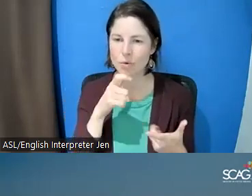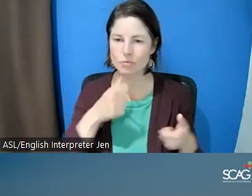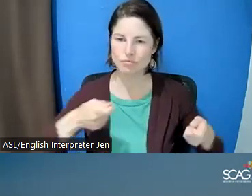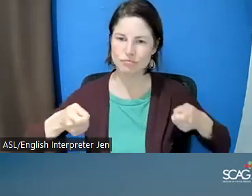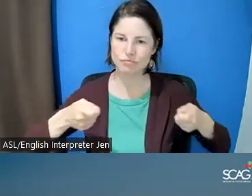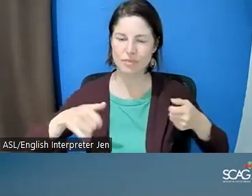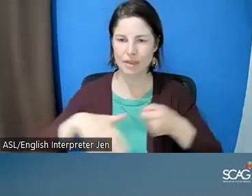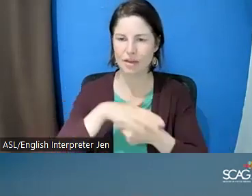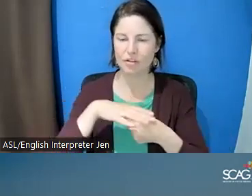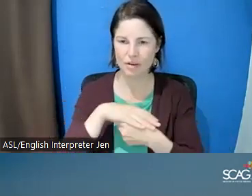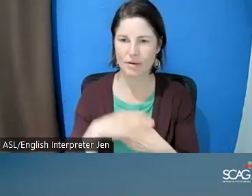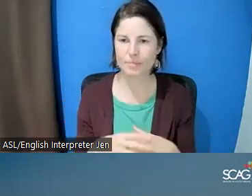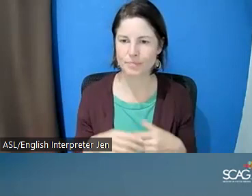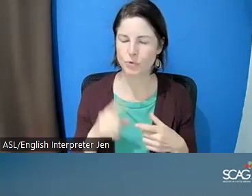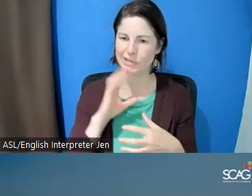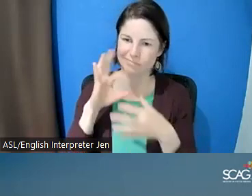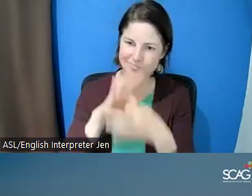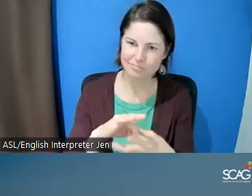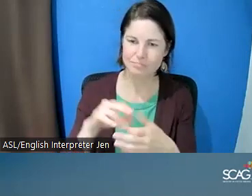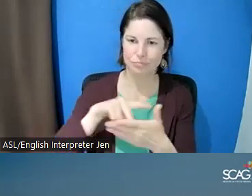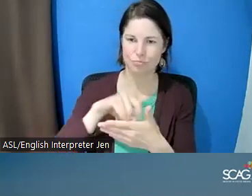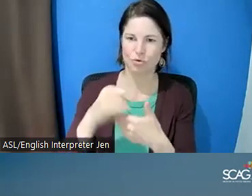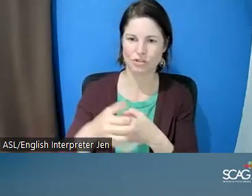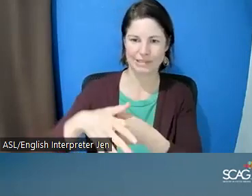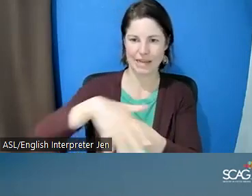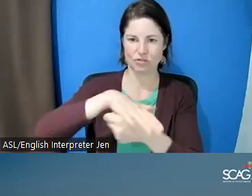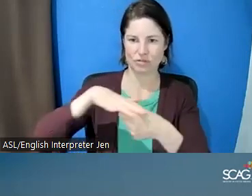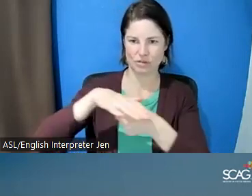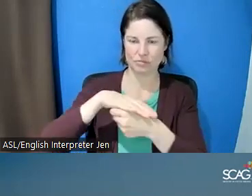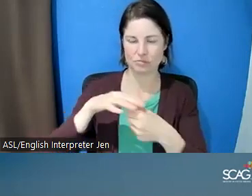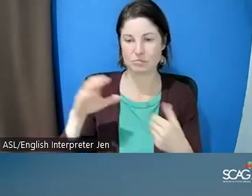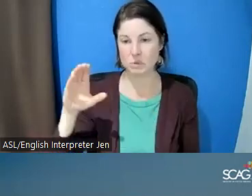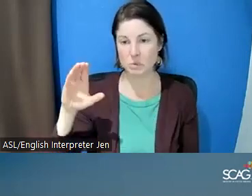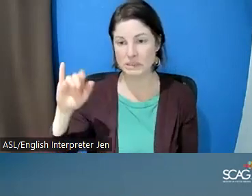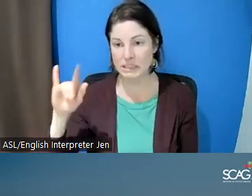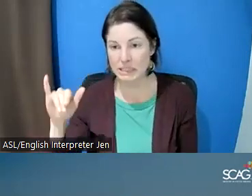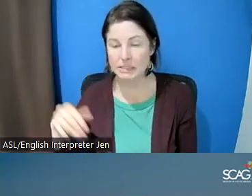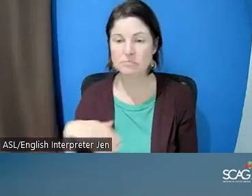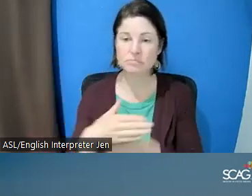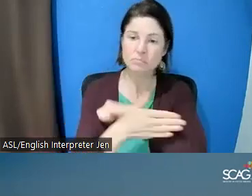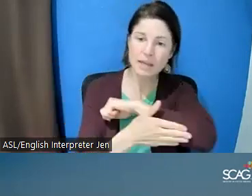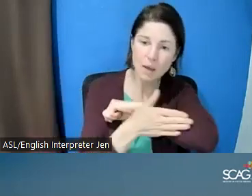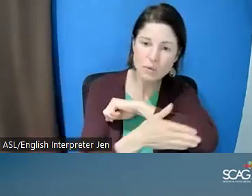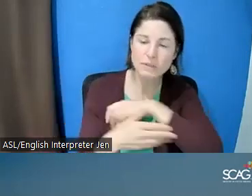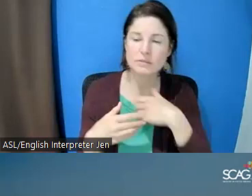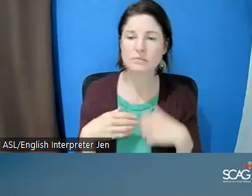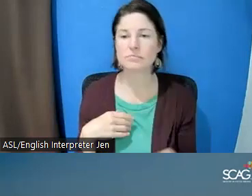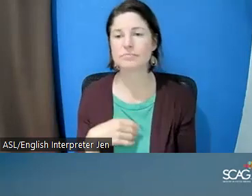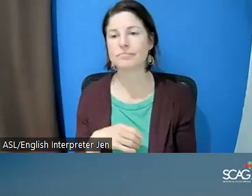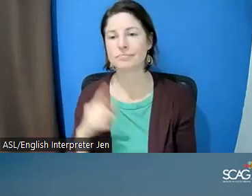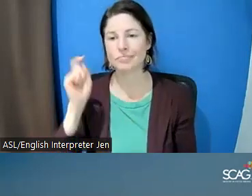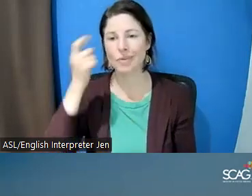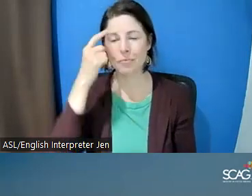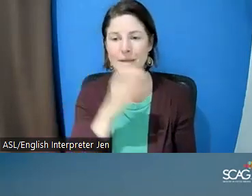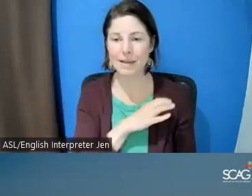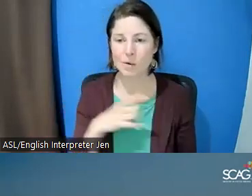really tied to the project area. So the city, county, a council of government,